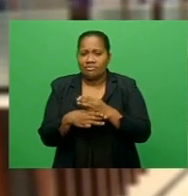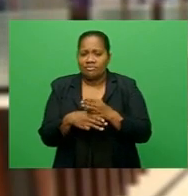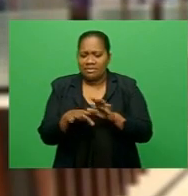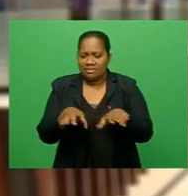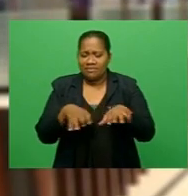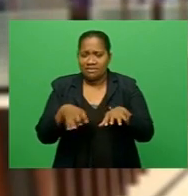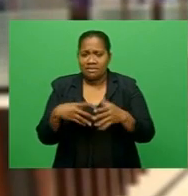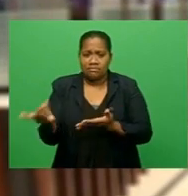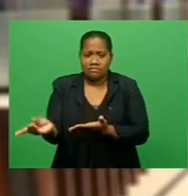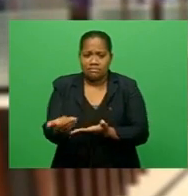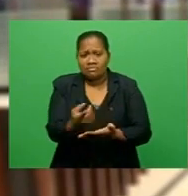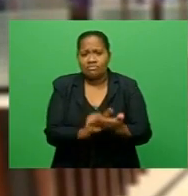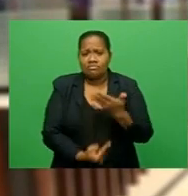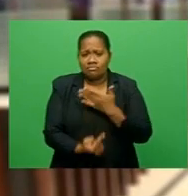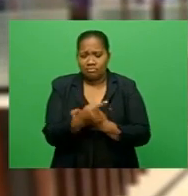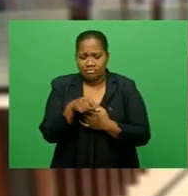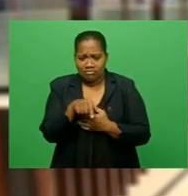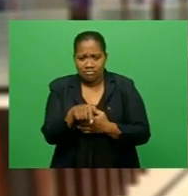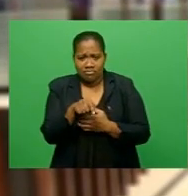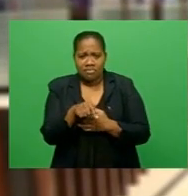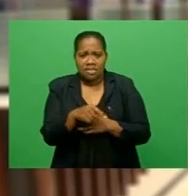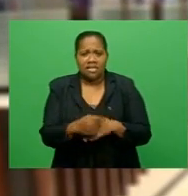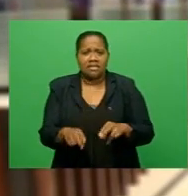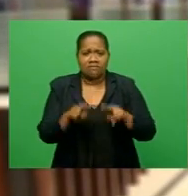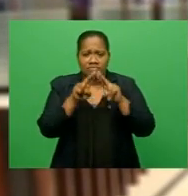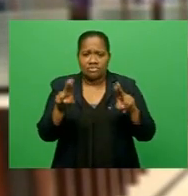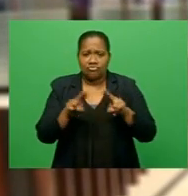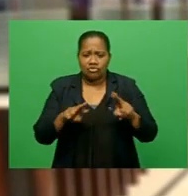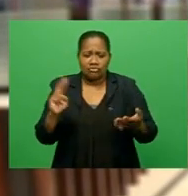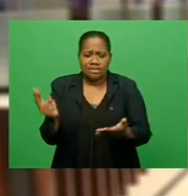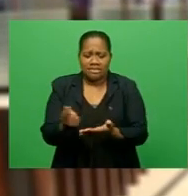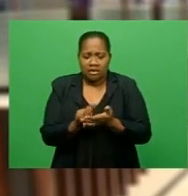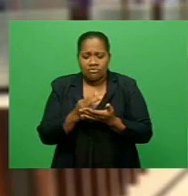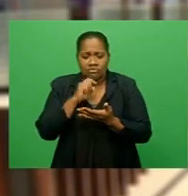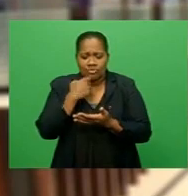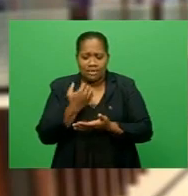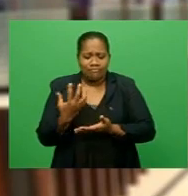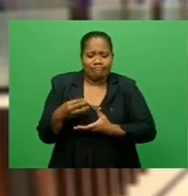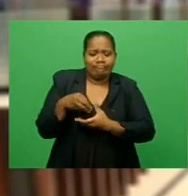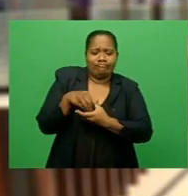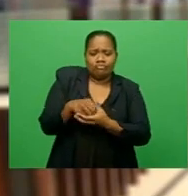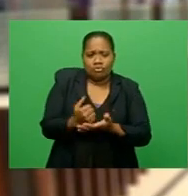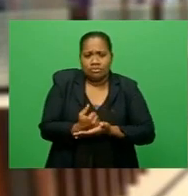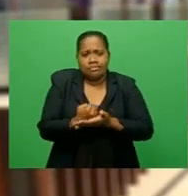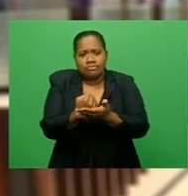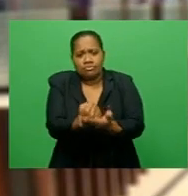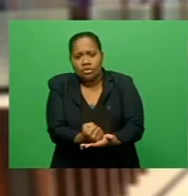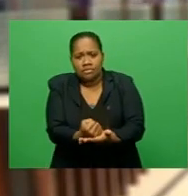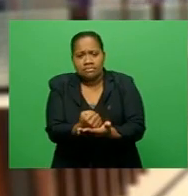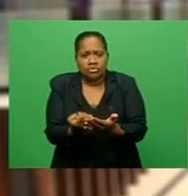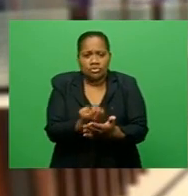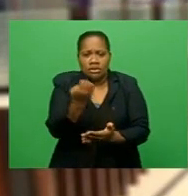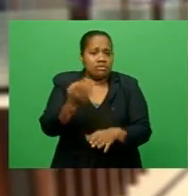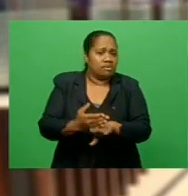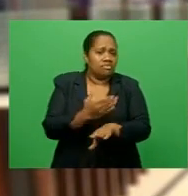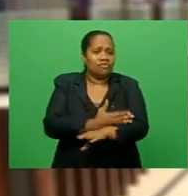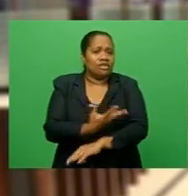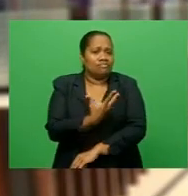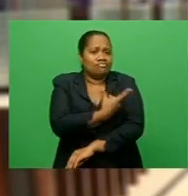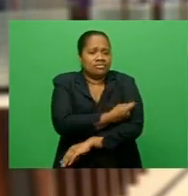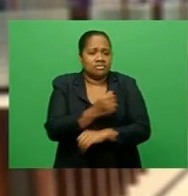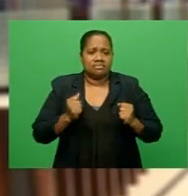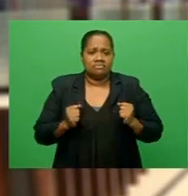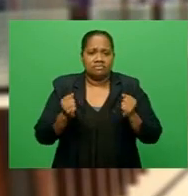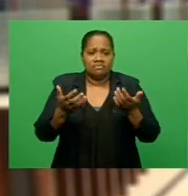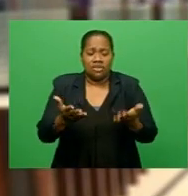and speculation that the Federal Reserve will act to support the economy before vaccinations become available.